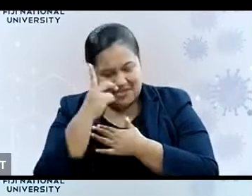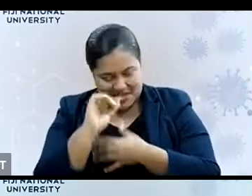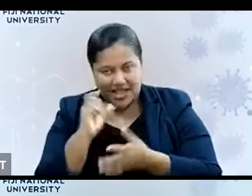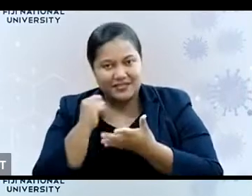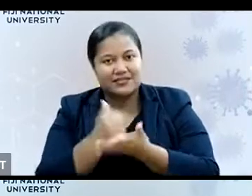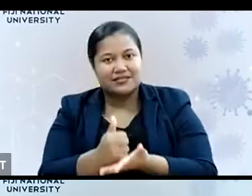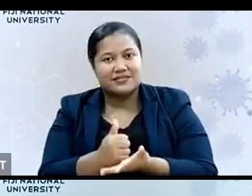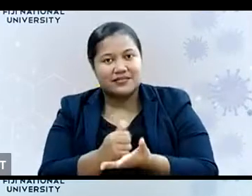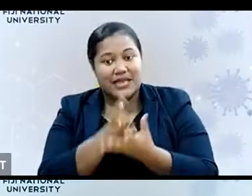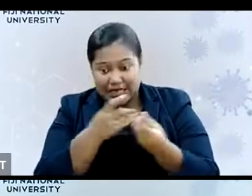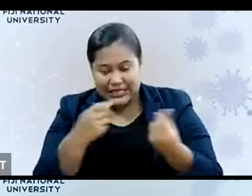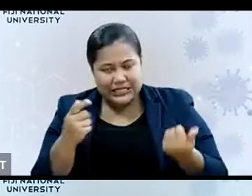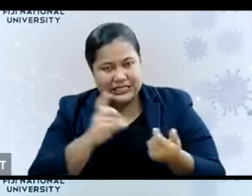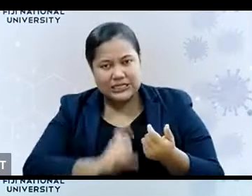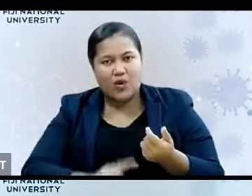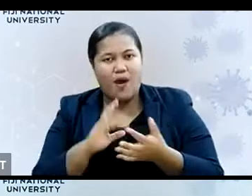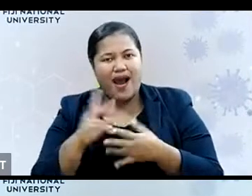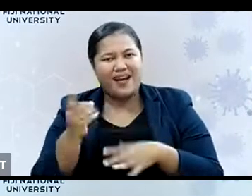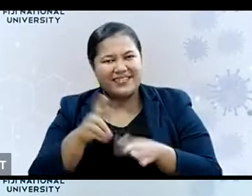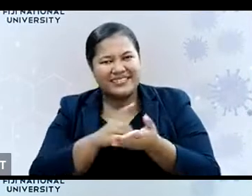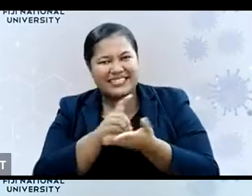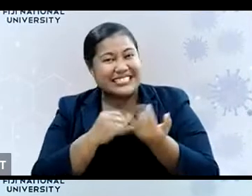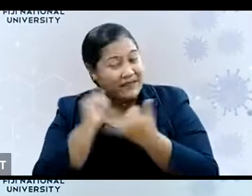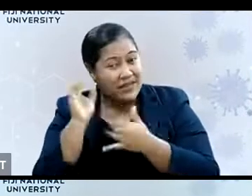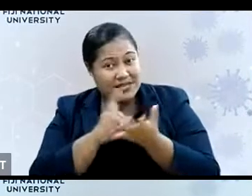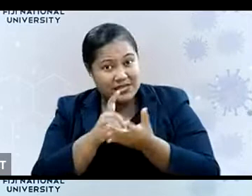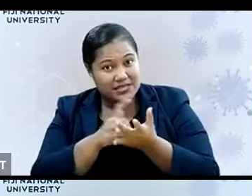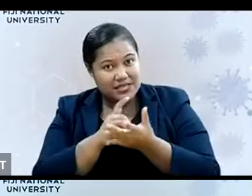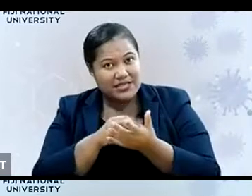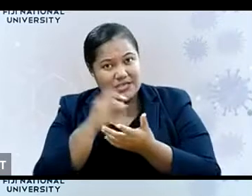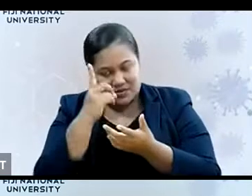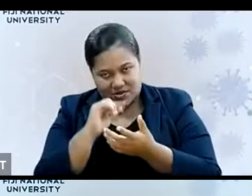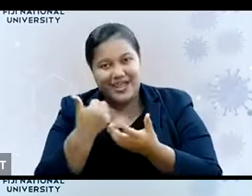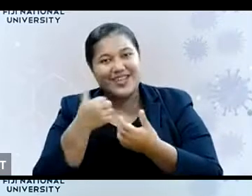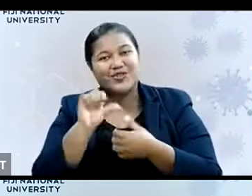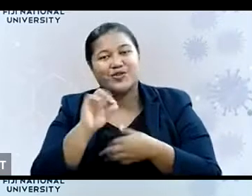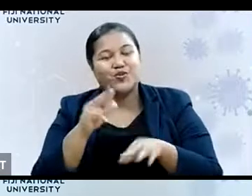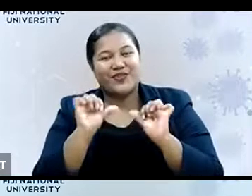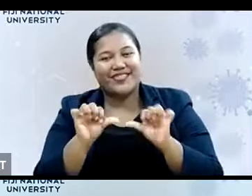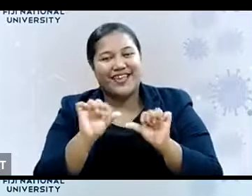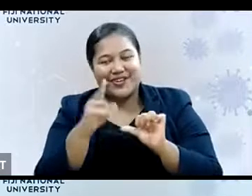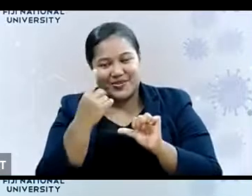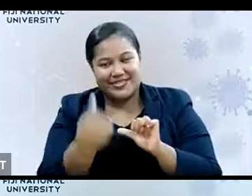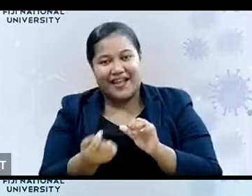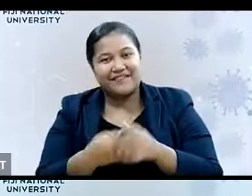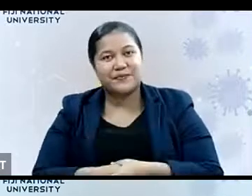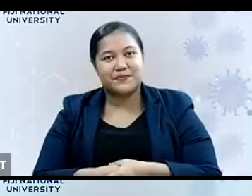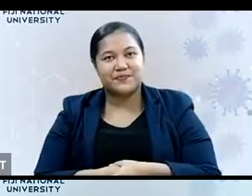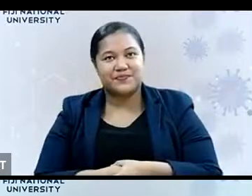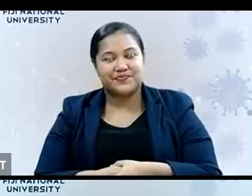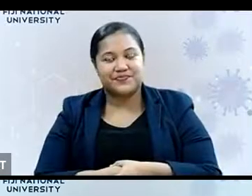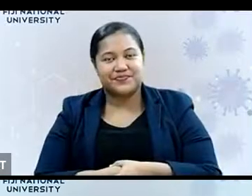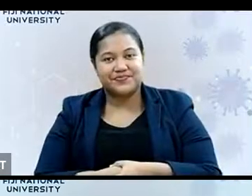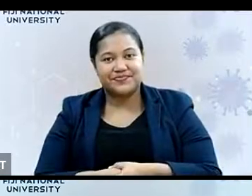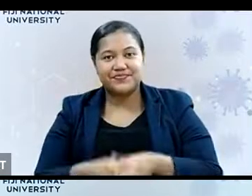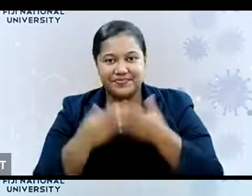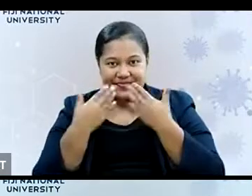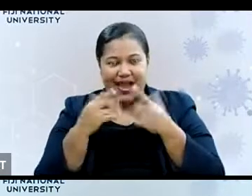and balanced against the risk of the infection, very, very safe. Okay, Peter.